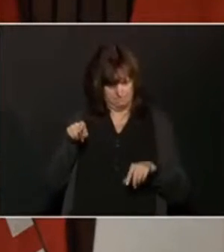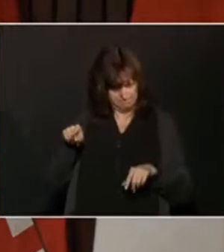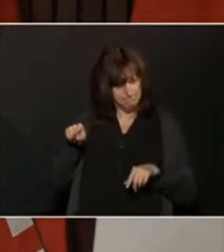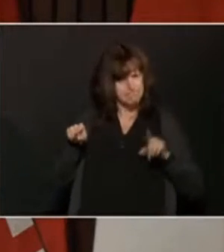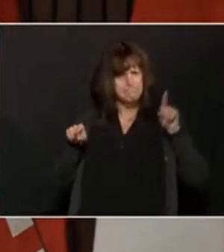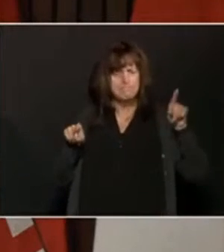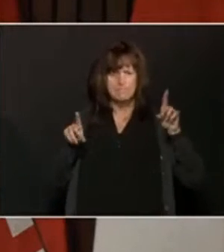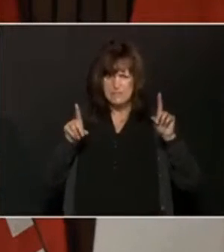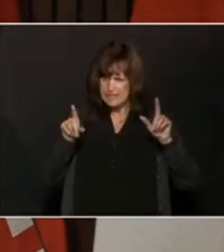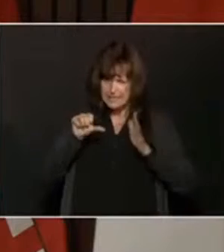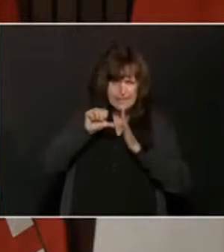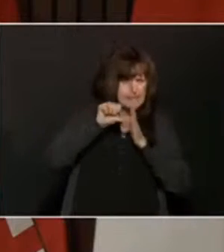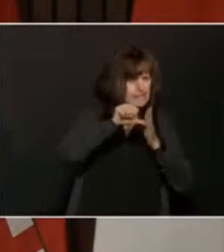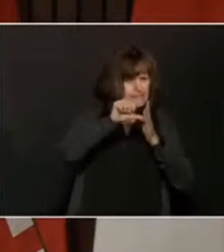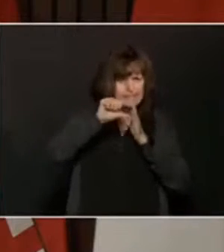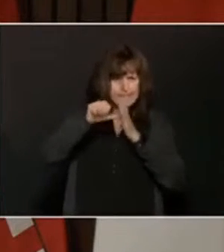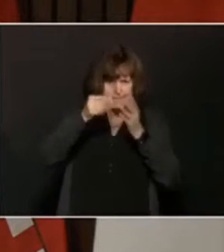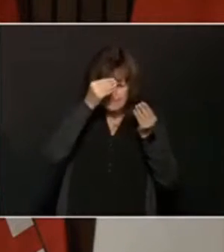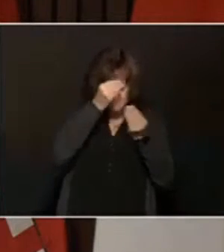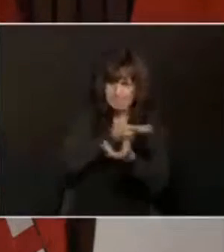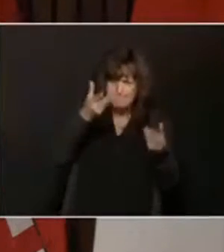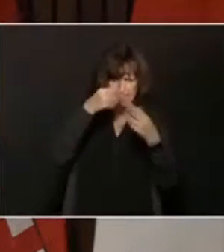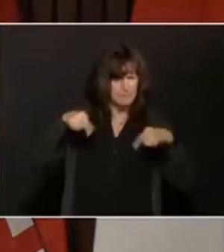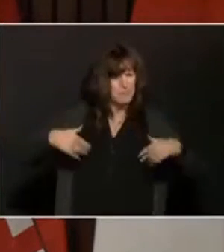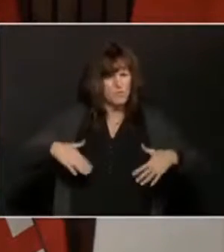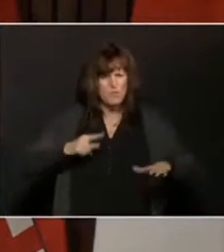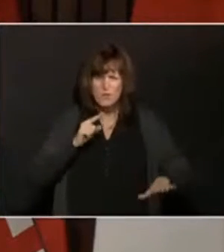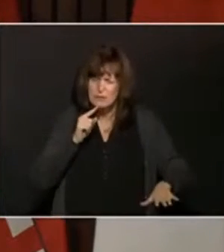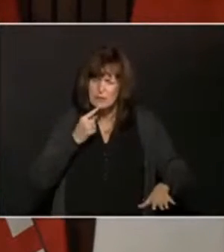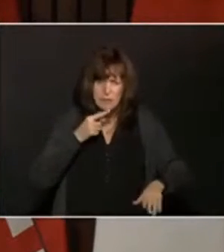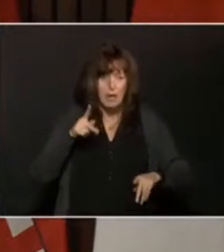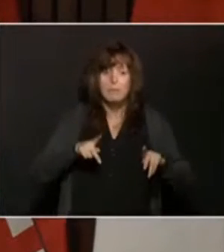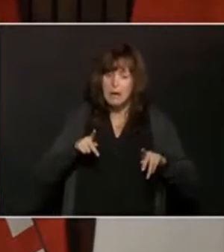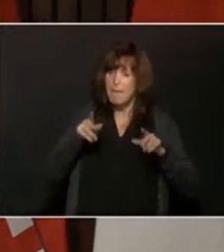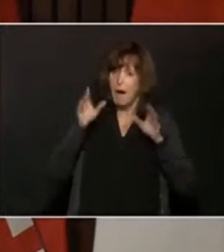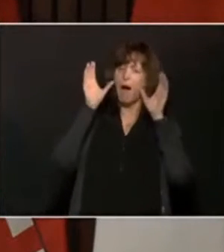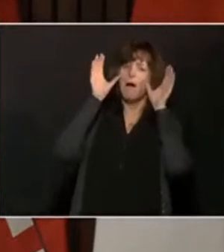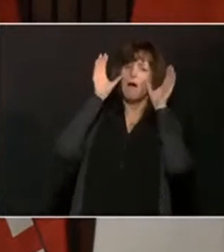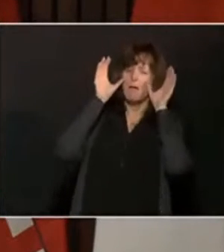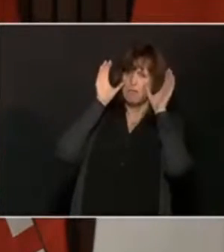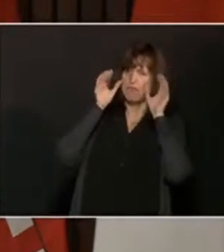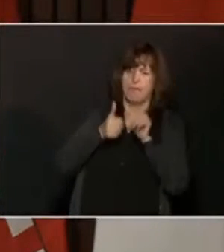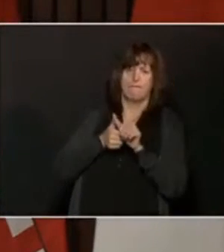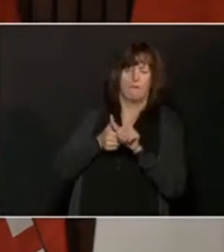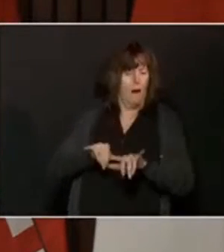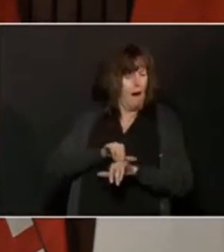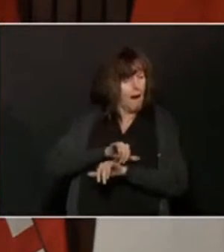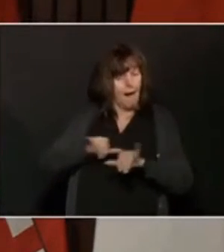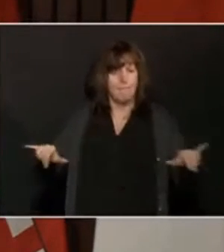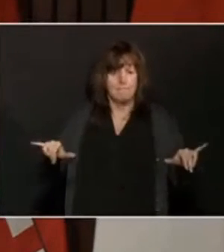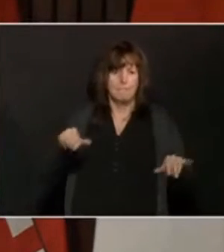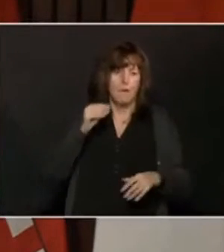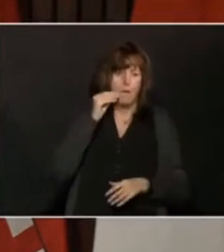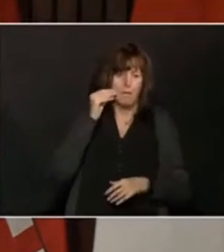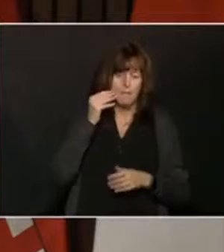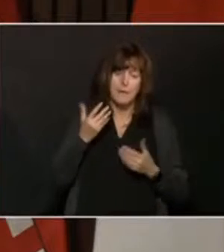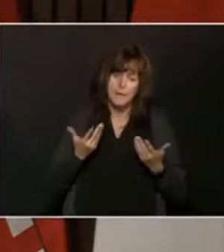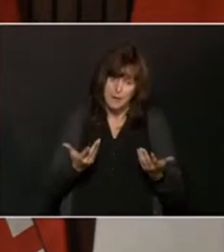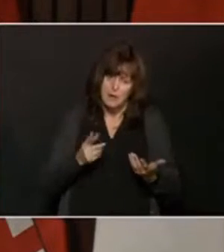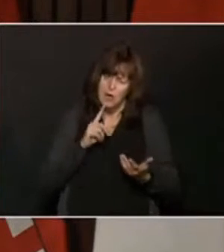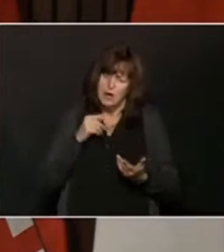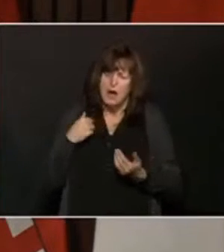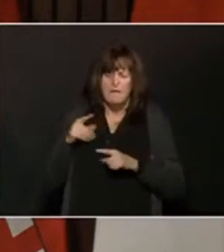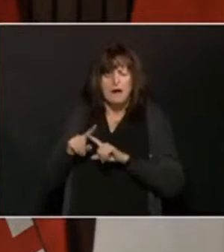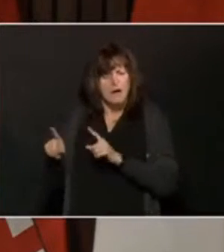so that people did stay at home. And there's different ways to do that. But if you just look out on any of